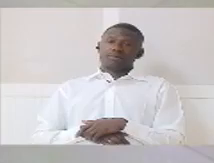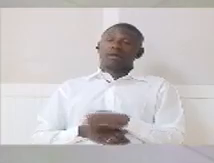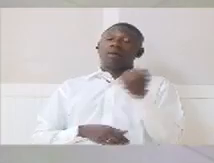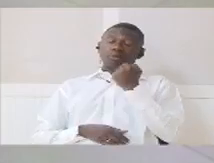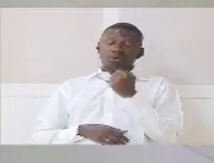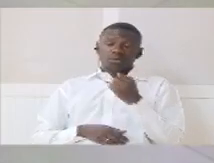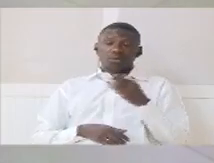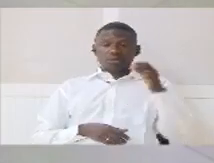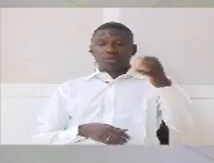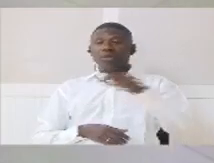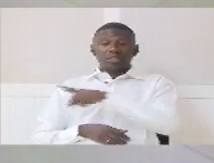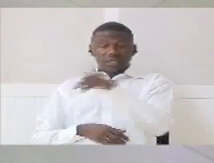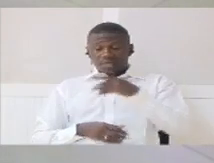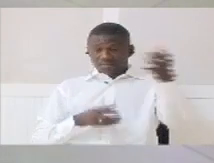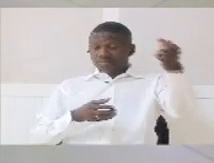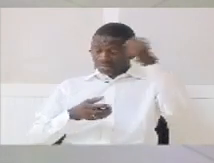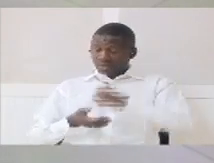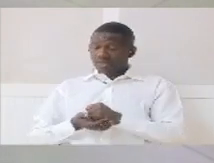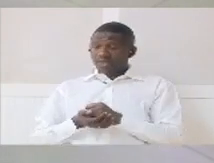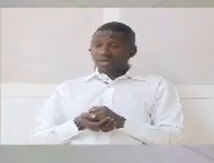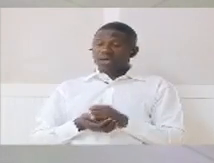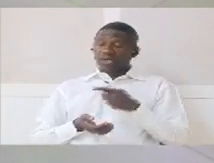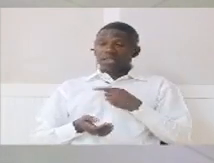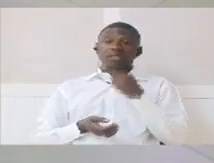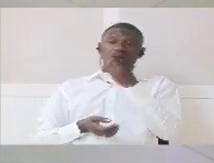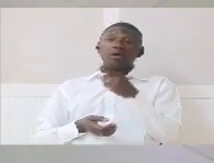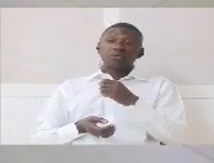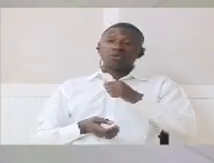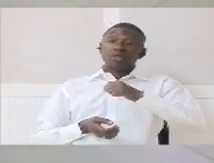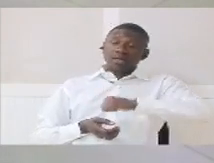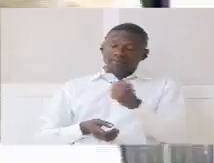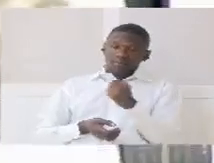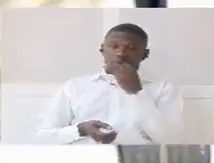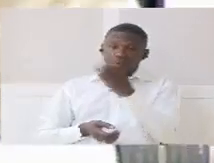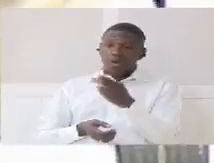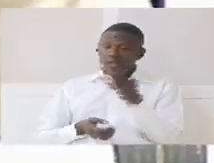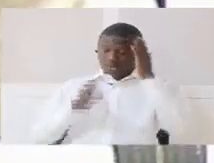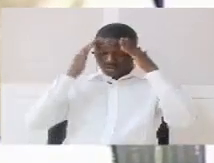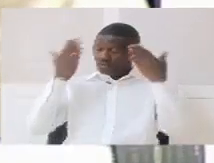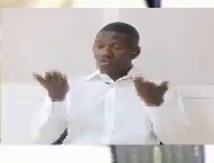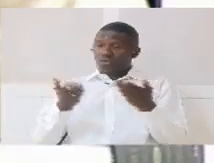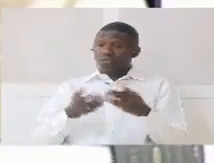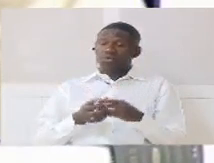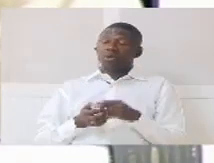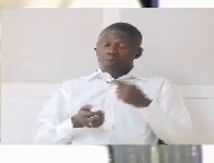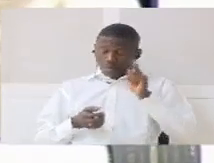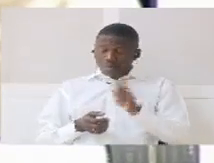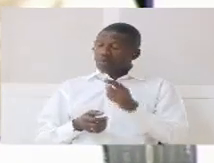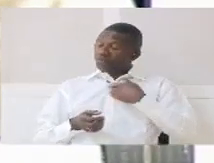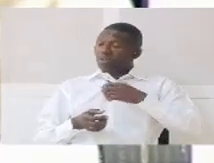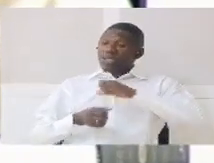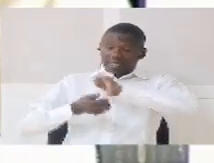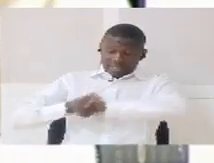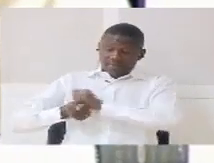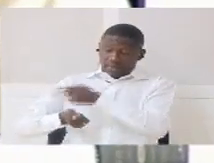Because they brought him to us, and if they now deny knowing where they are, we see that they